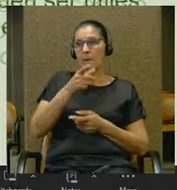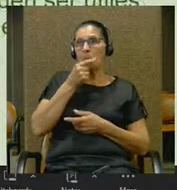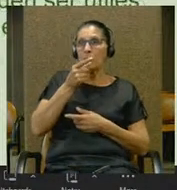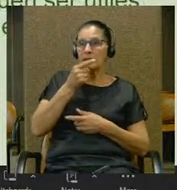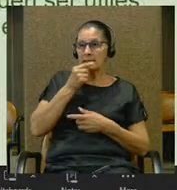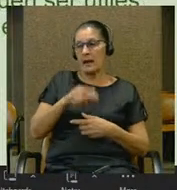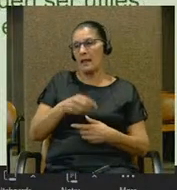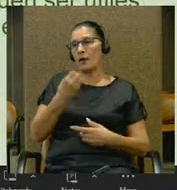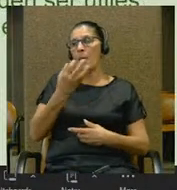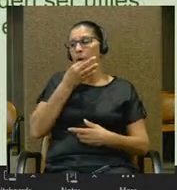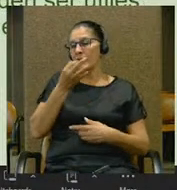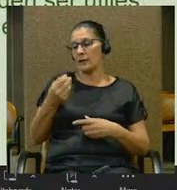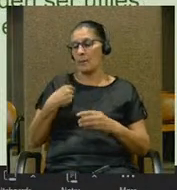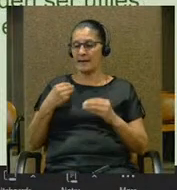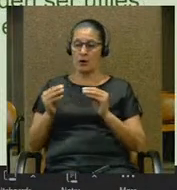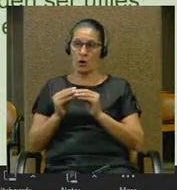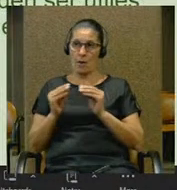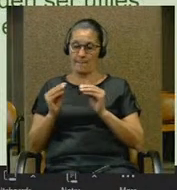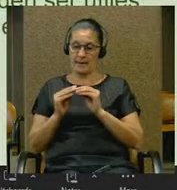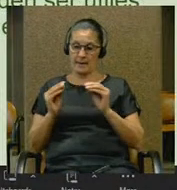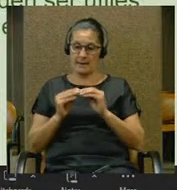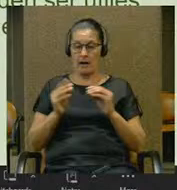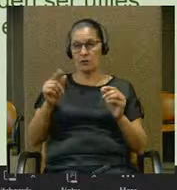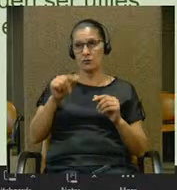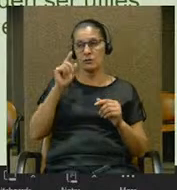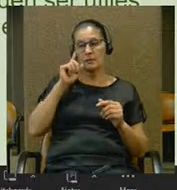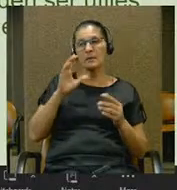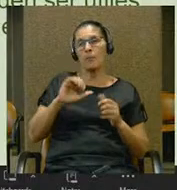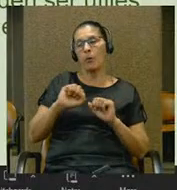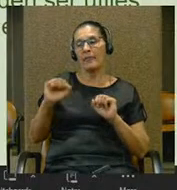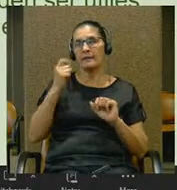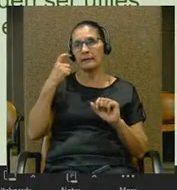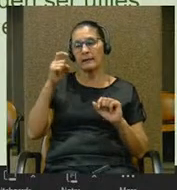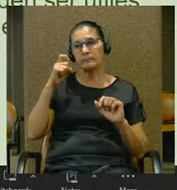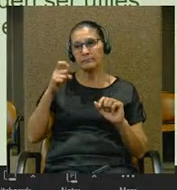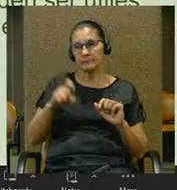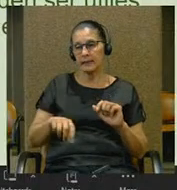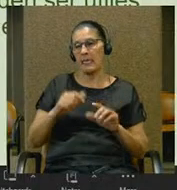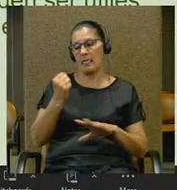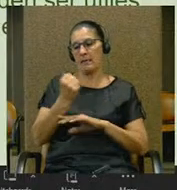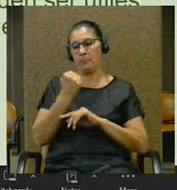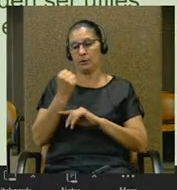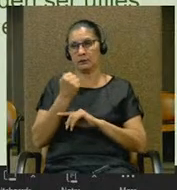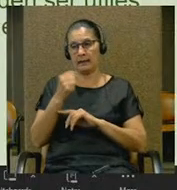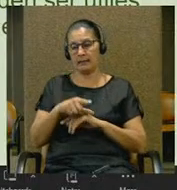Regarding law enforcement, we have to be very strategic,